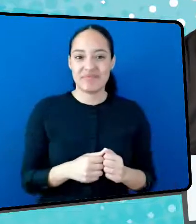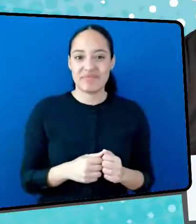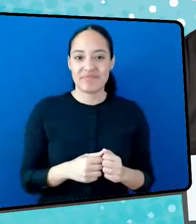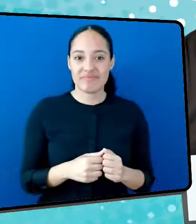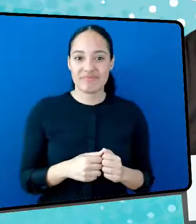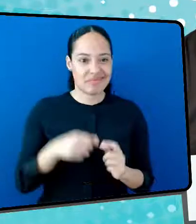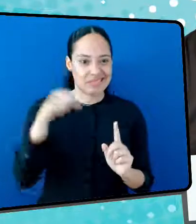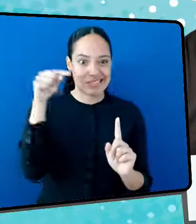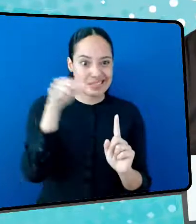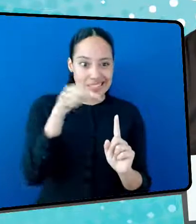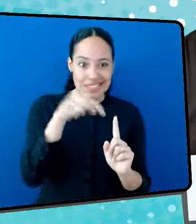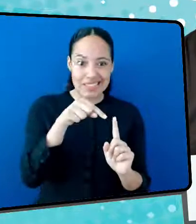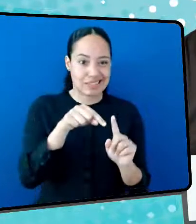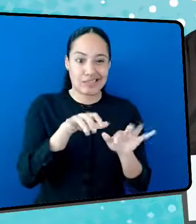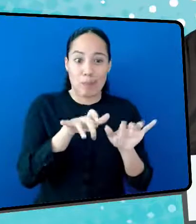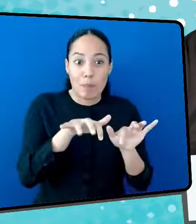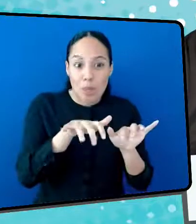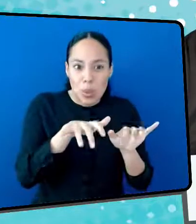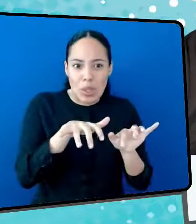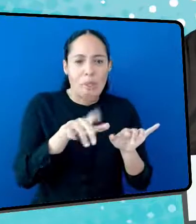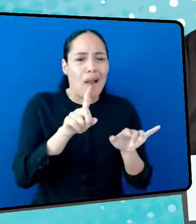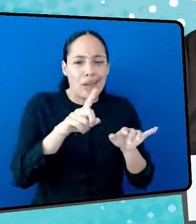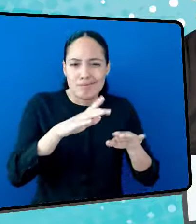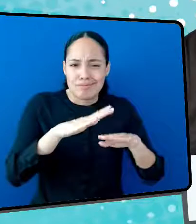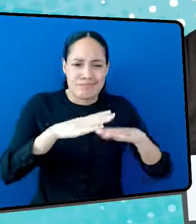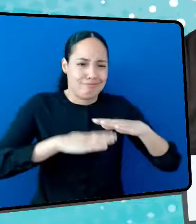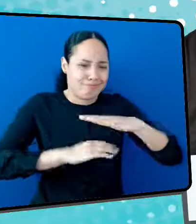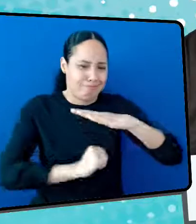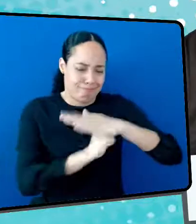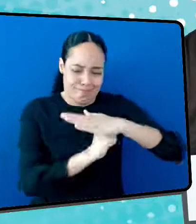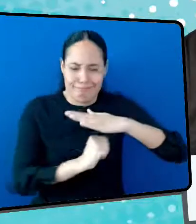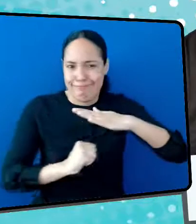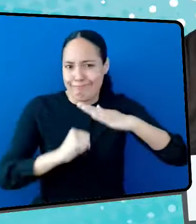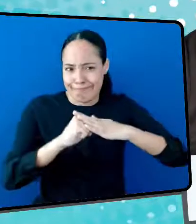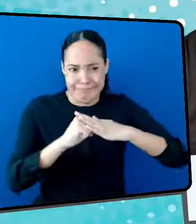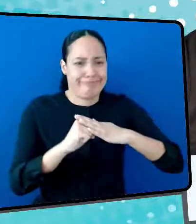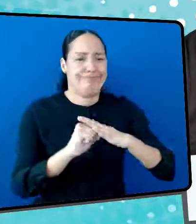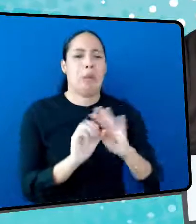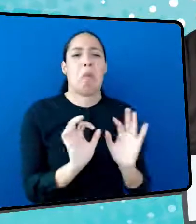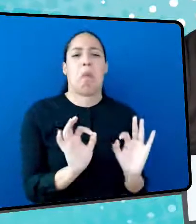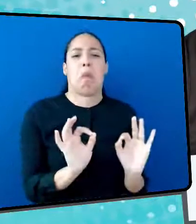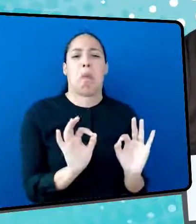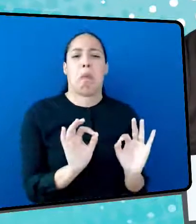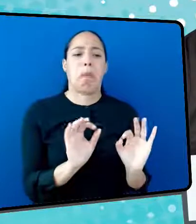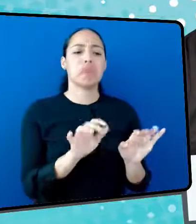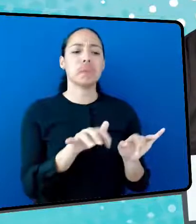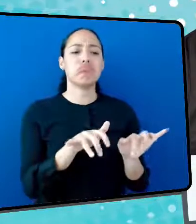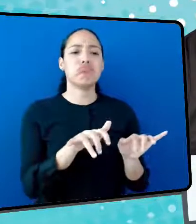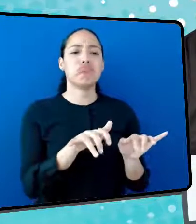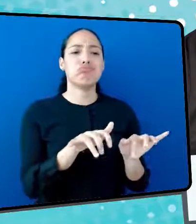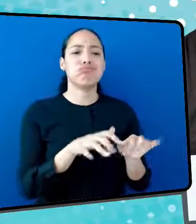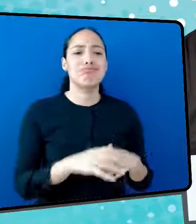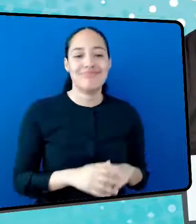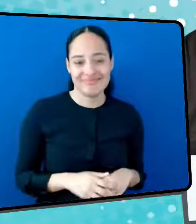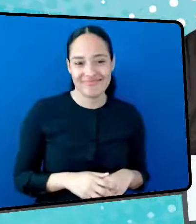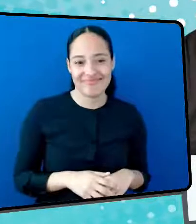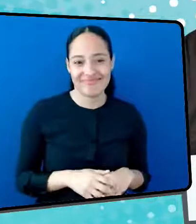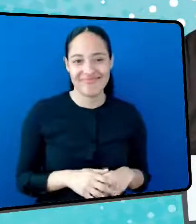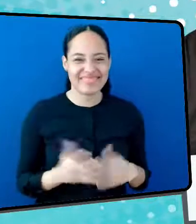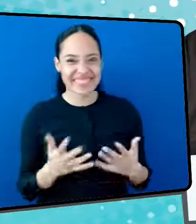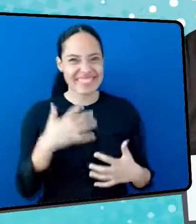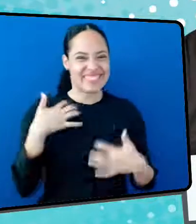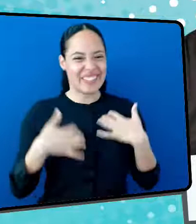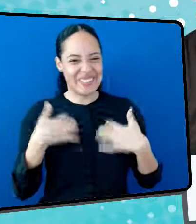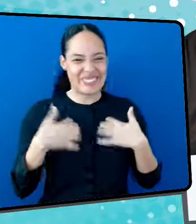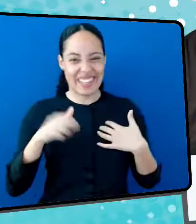basic computing we did was like SVD. So actually, computing, linear algebra, that stuff. So it's kind of interesting, the AI stuff.